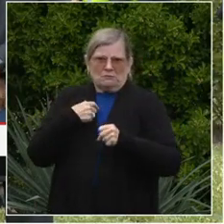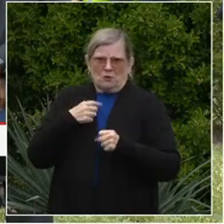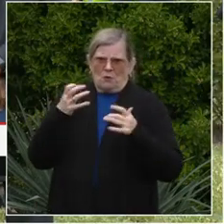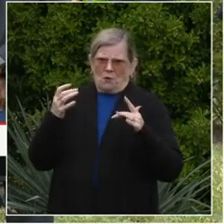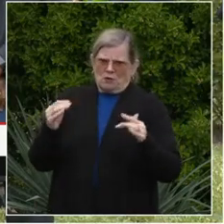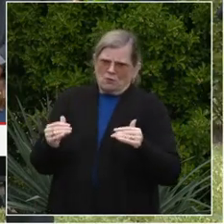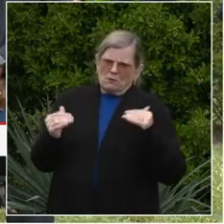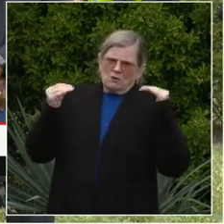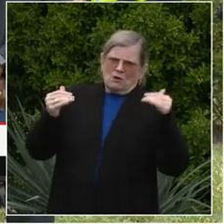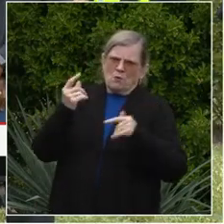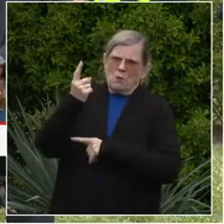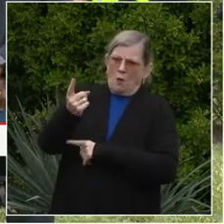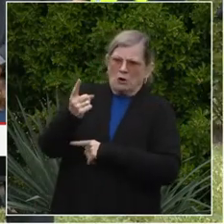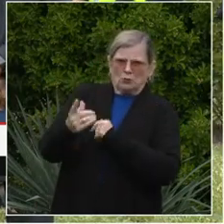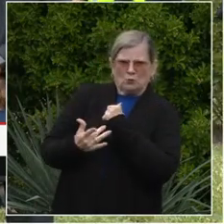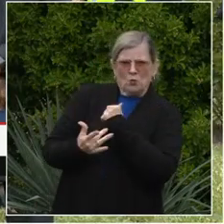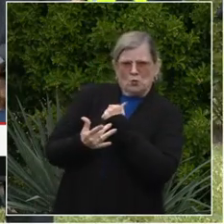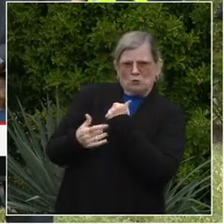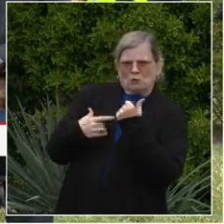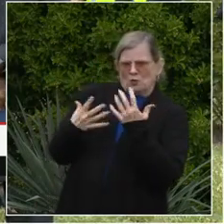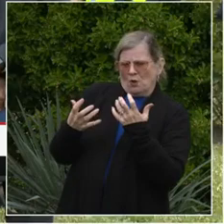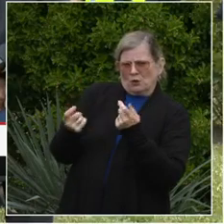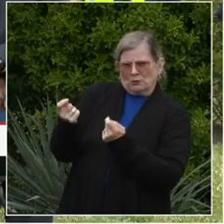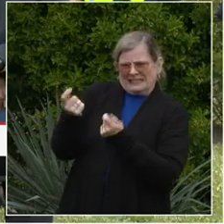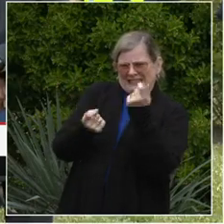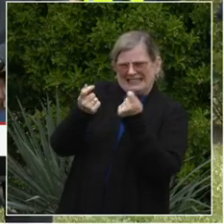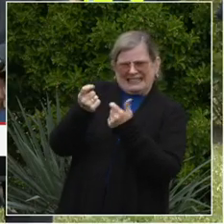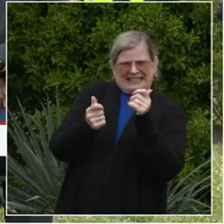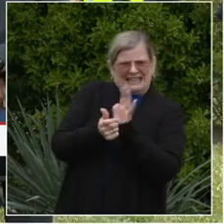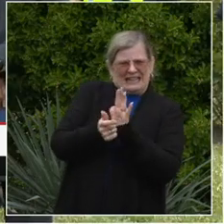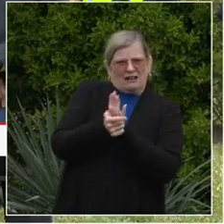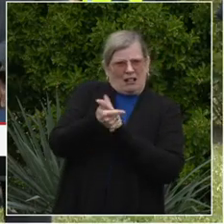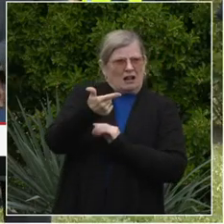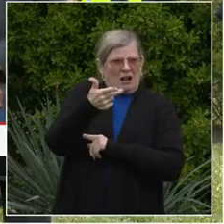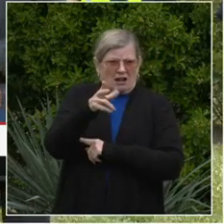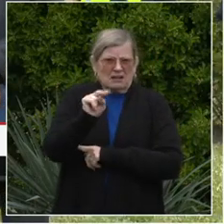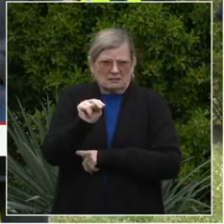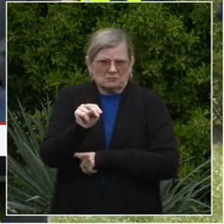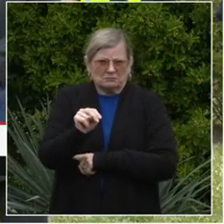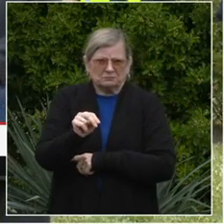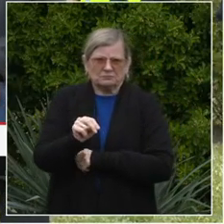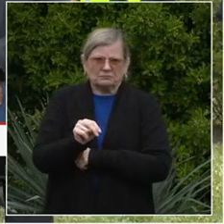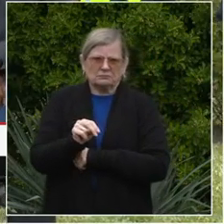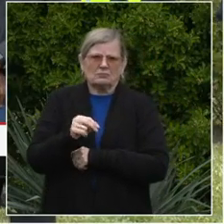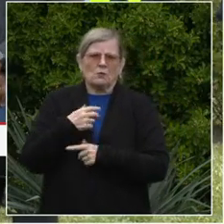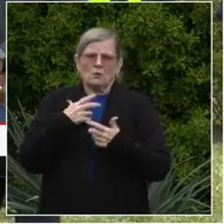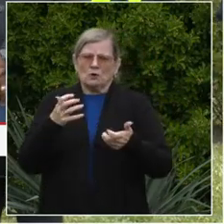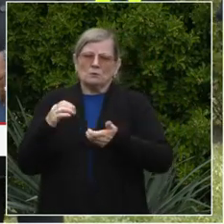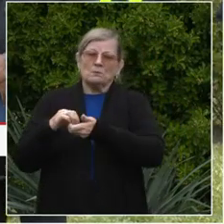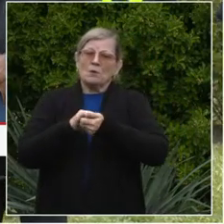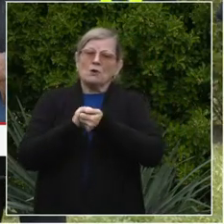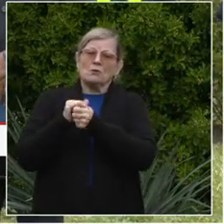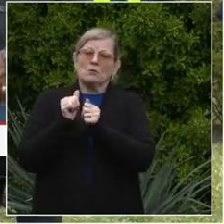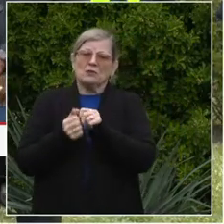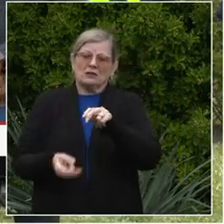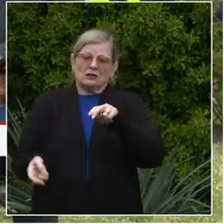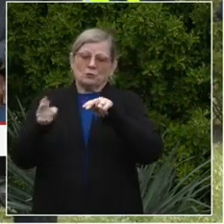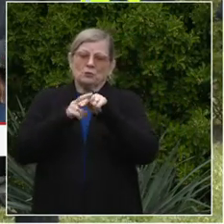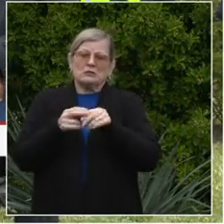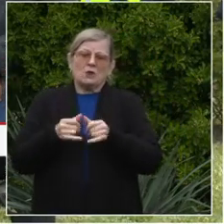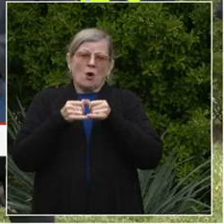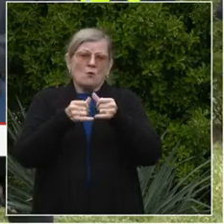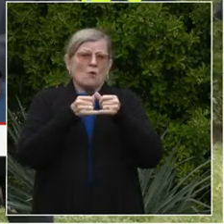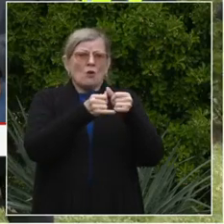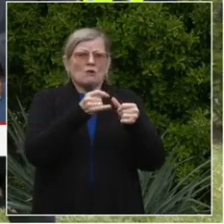get illegal guns out of the community. And through this partnership, we will increase the reward for turning